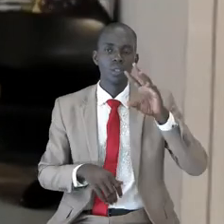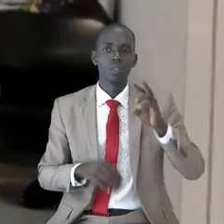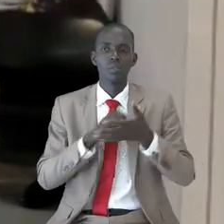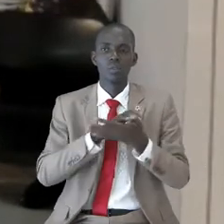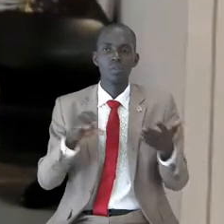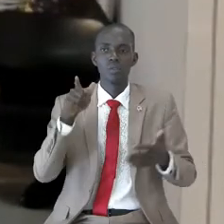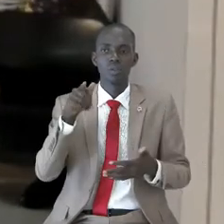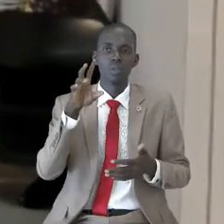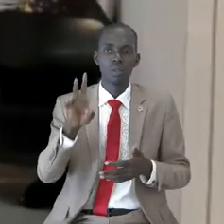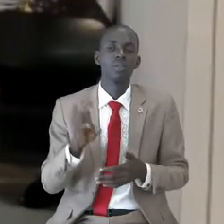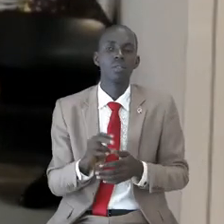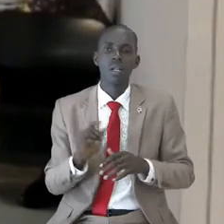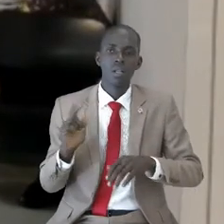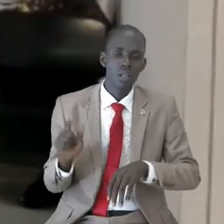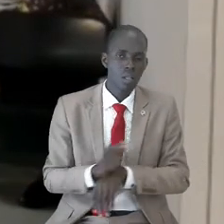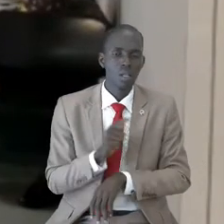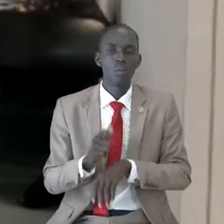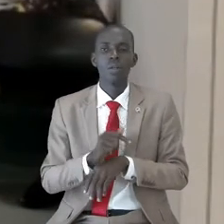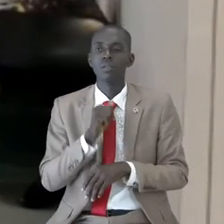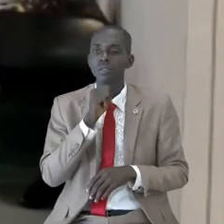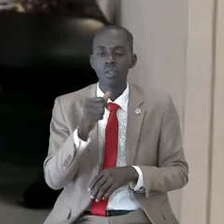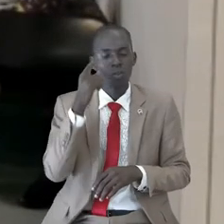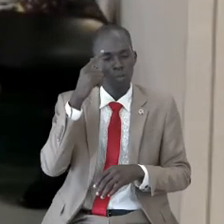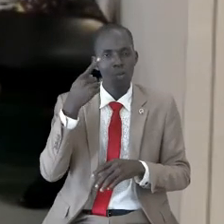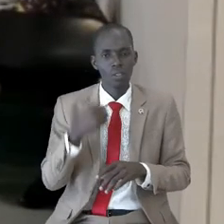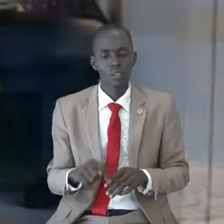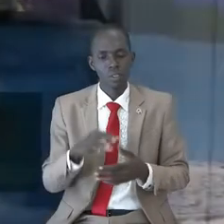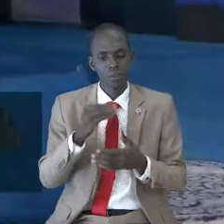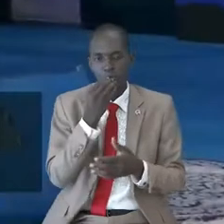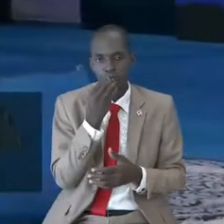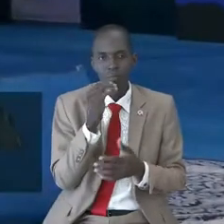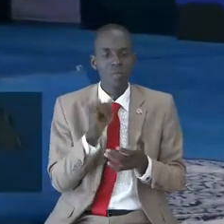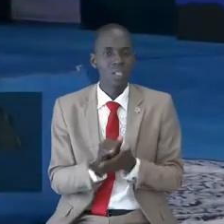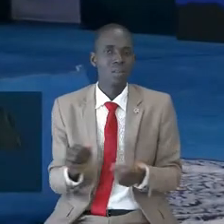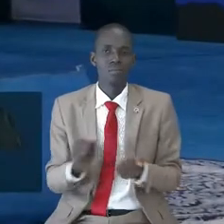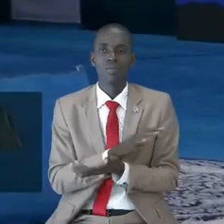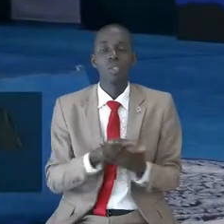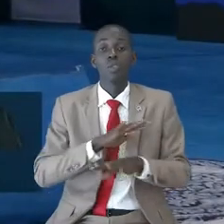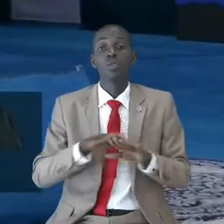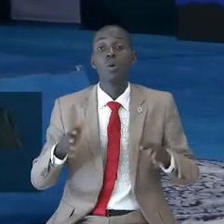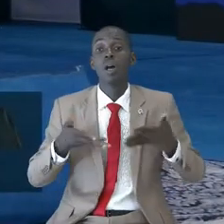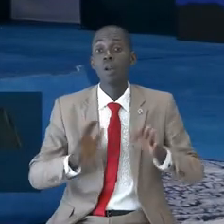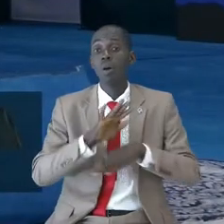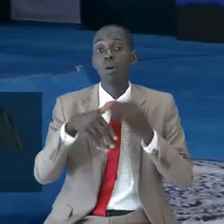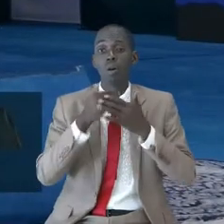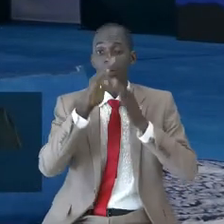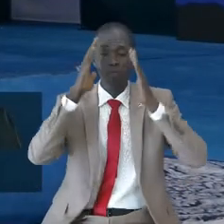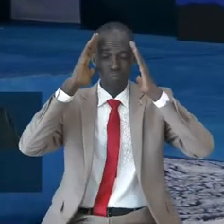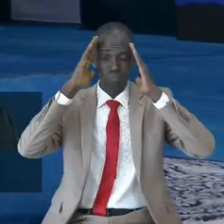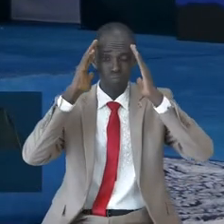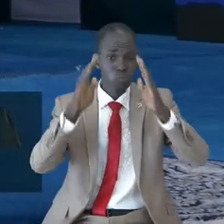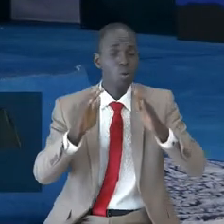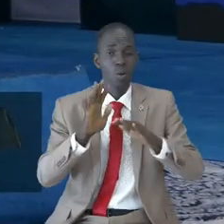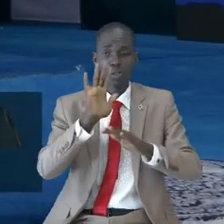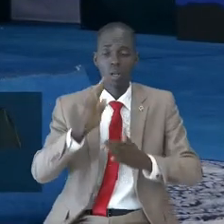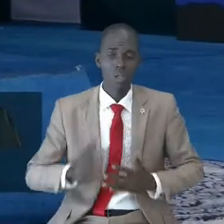27. It says, labor not for the meat which perisheth. Don't let all your concentration, all your life,